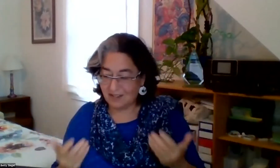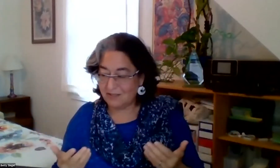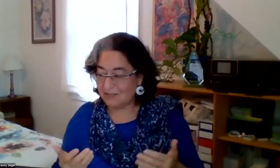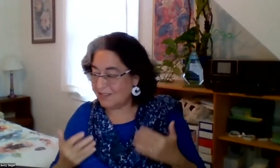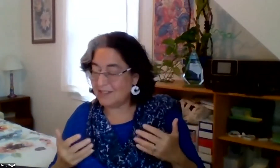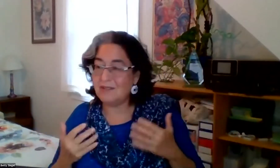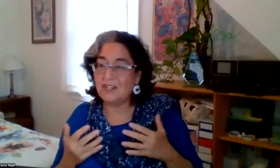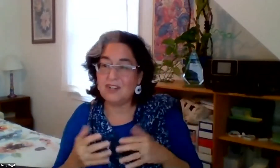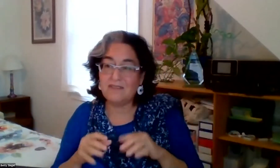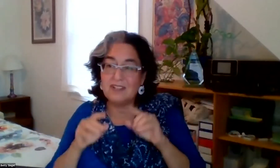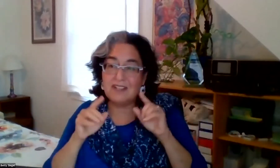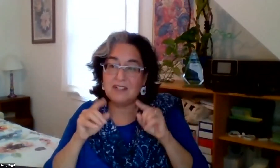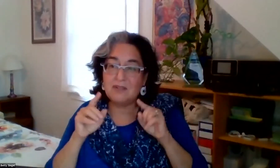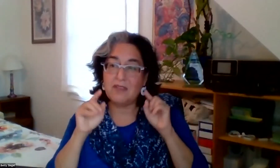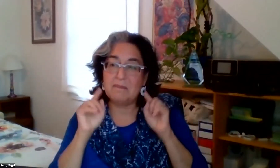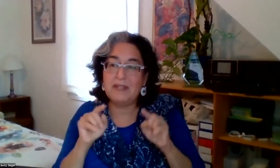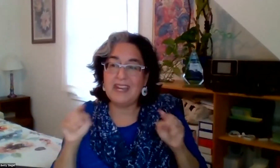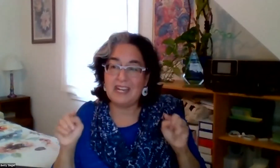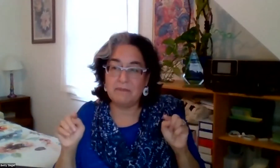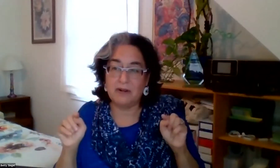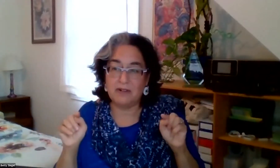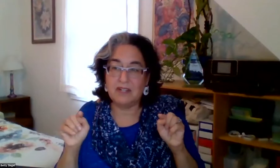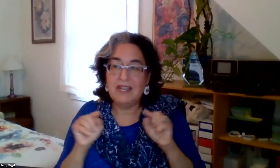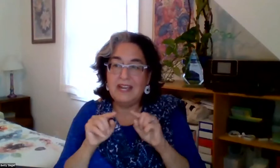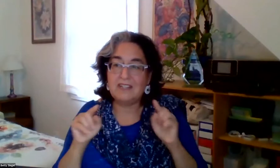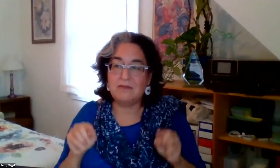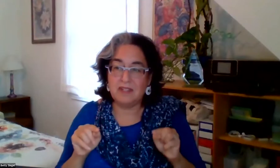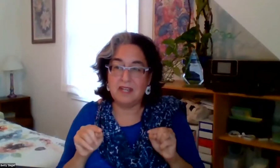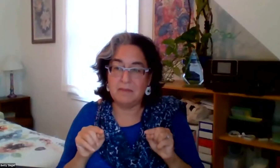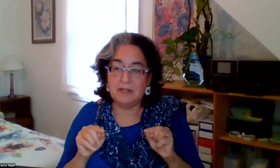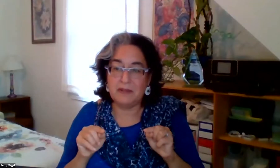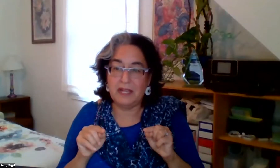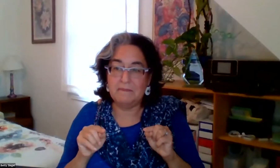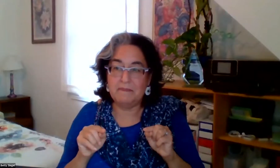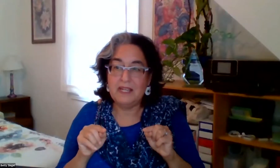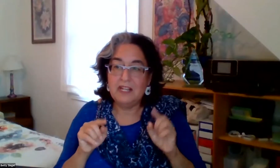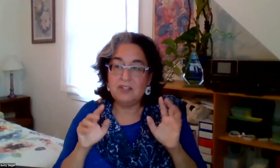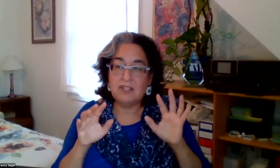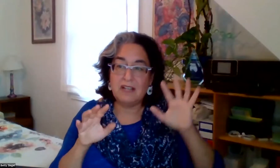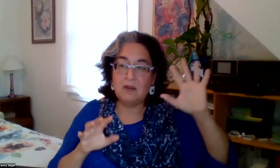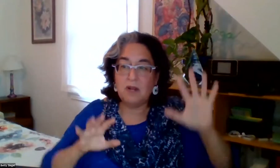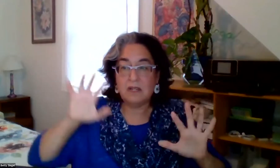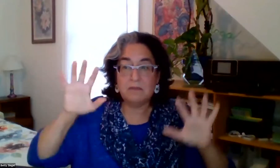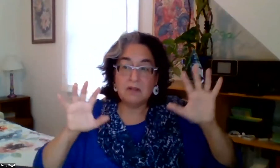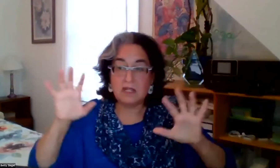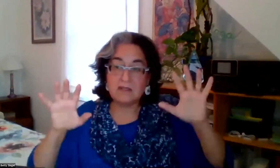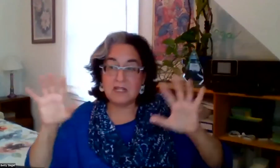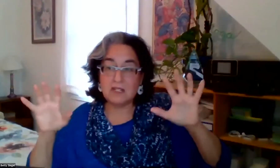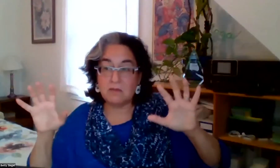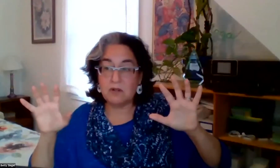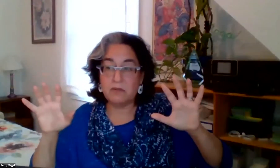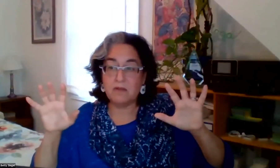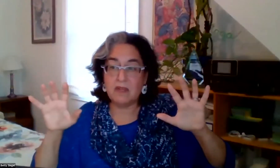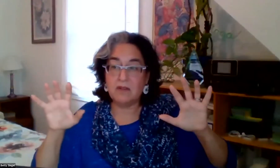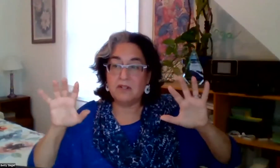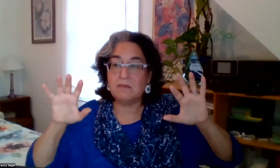This is what you have to, this is where the planning part has to really come into play. So it's not that one community's needs